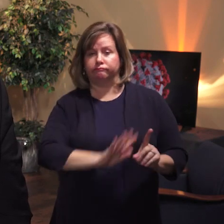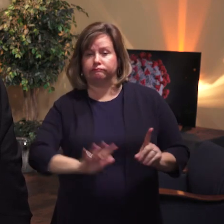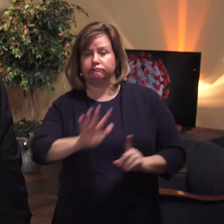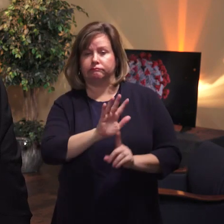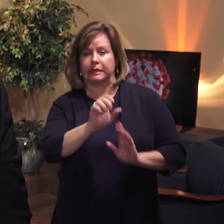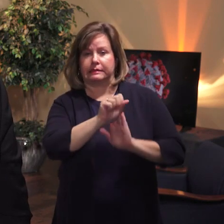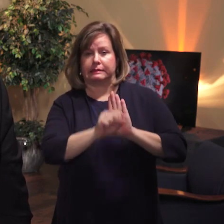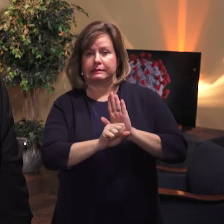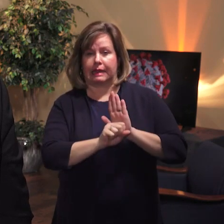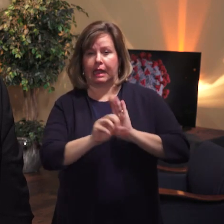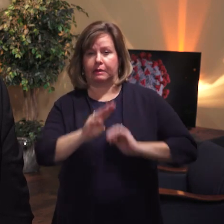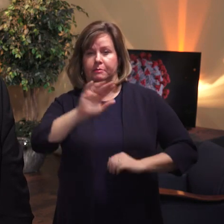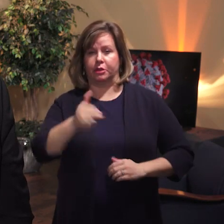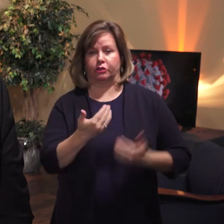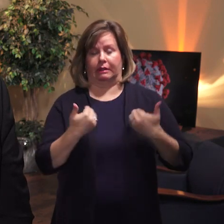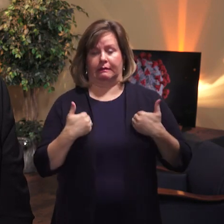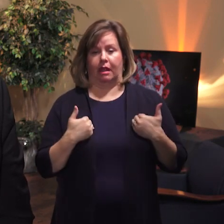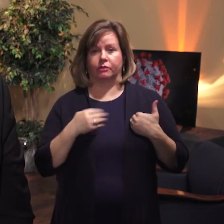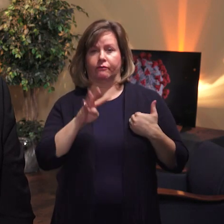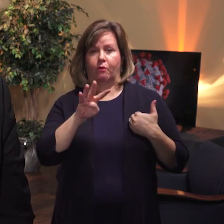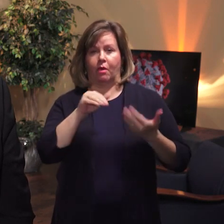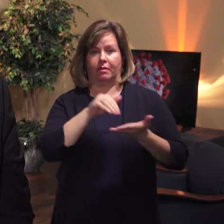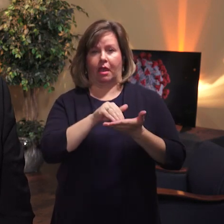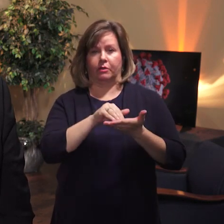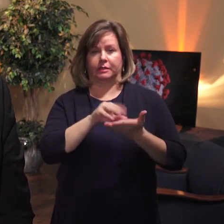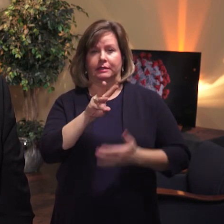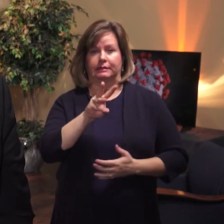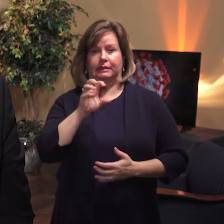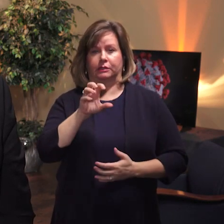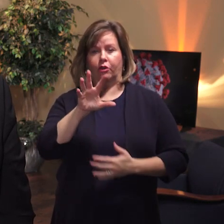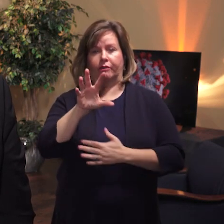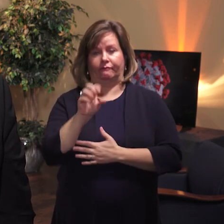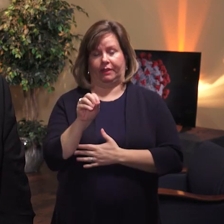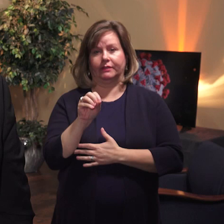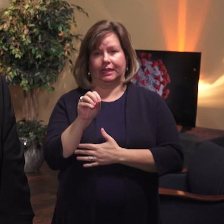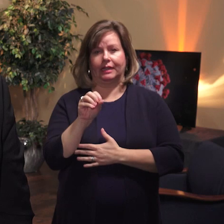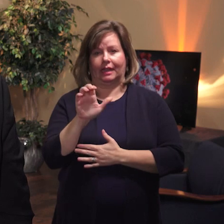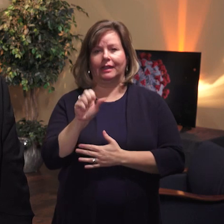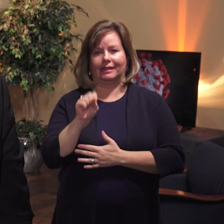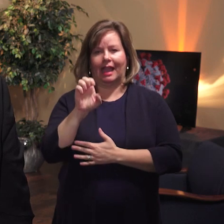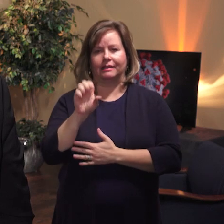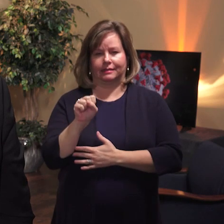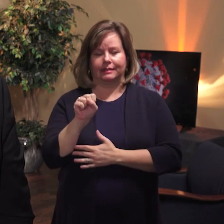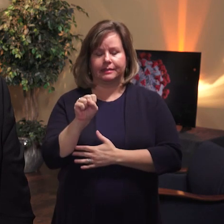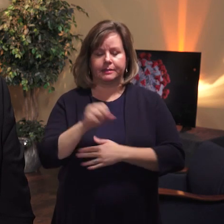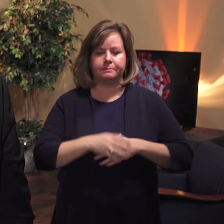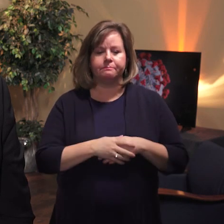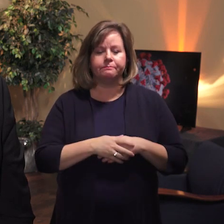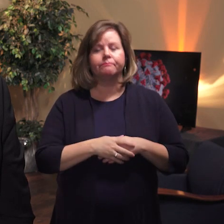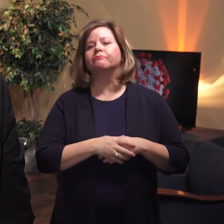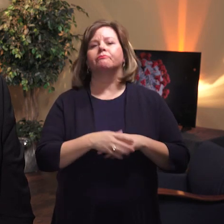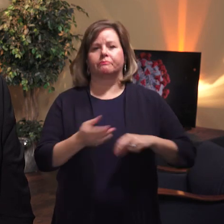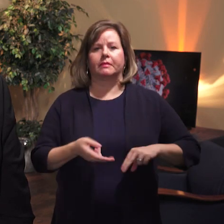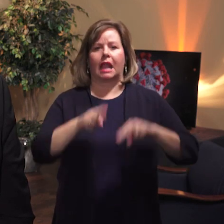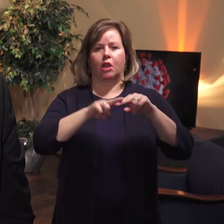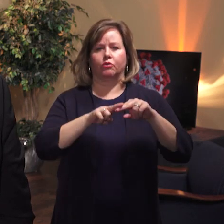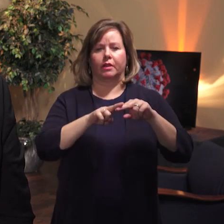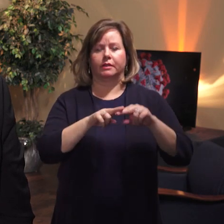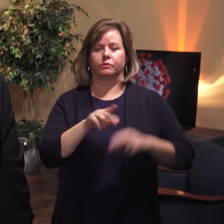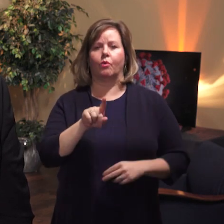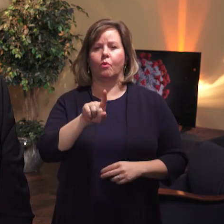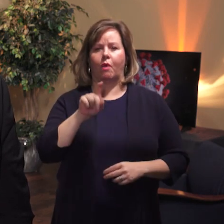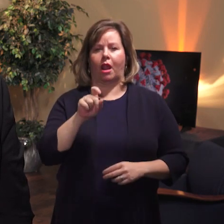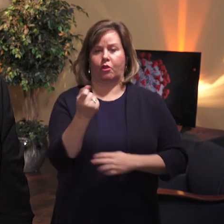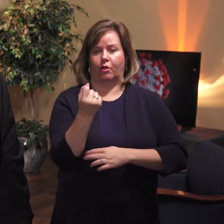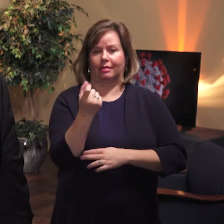of 4,650 cases here in the state of Michigan, with an increase to 111 deaths